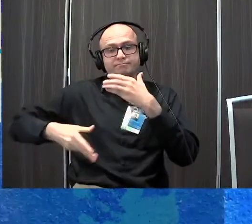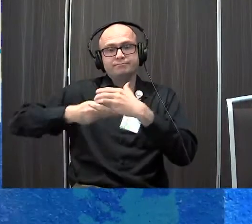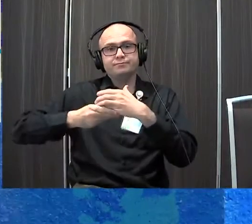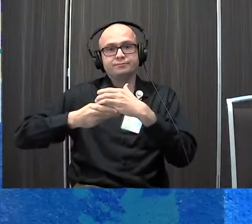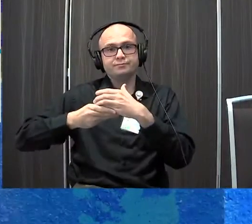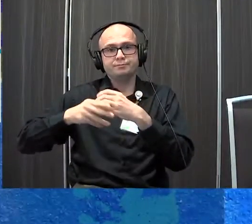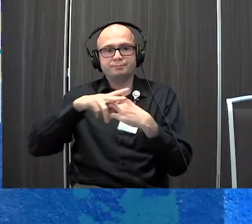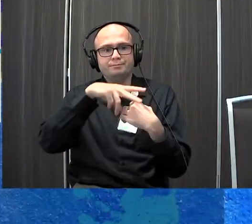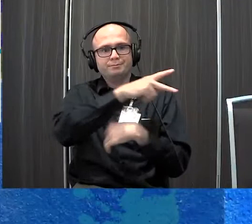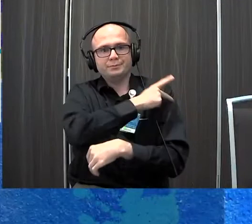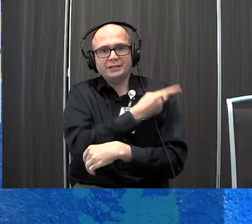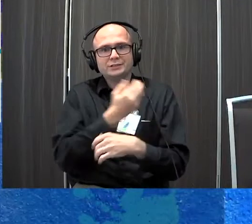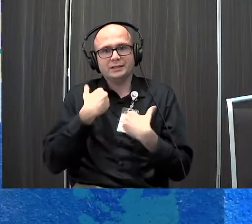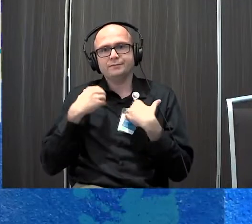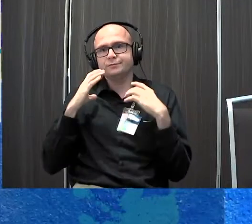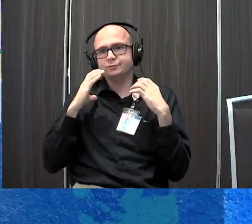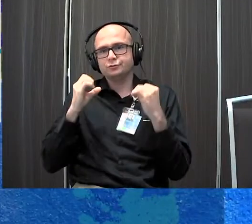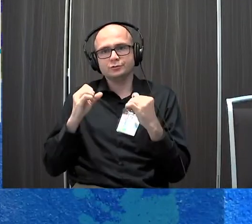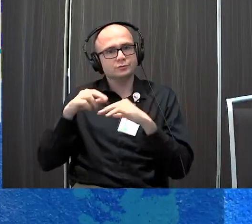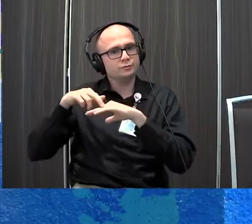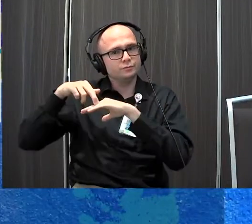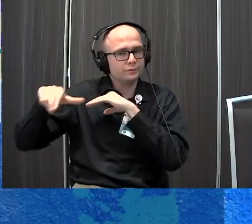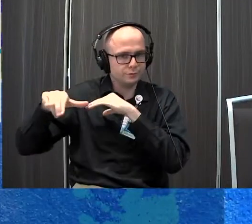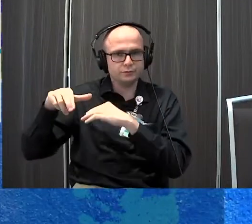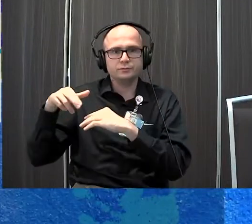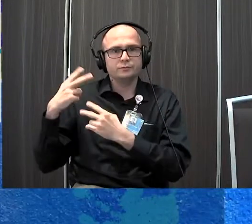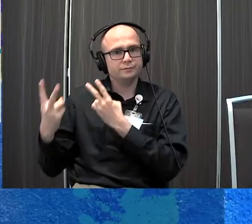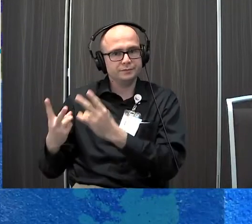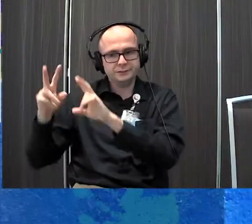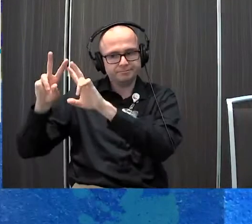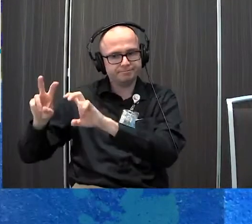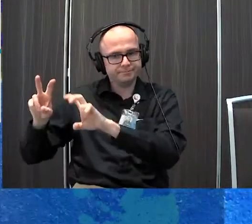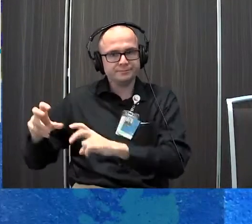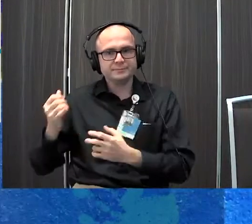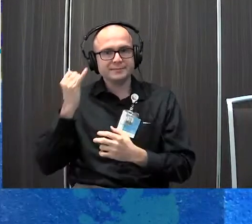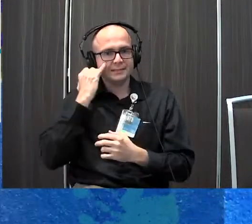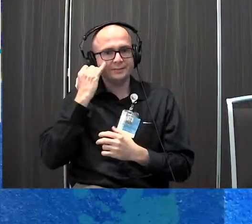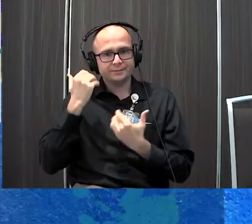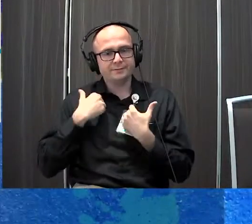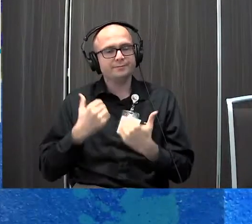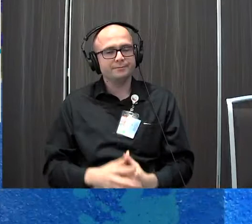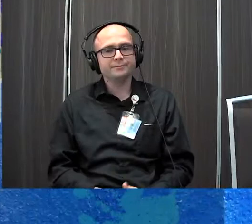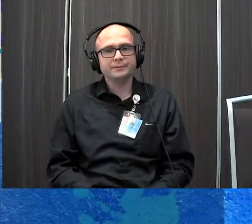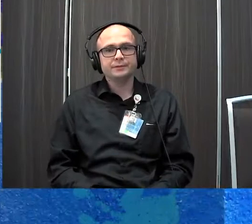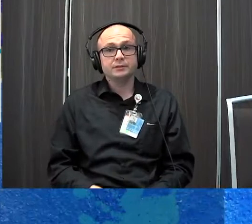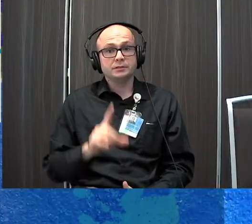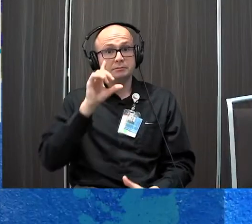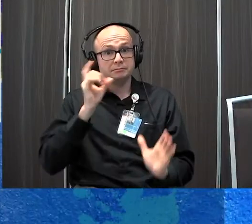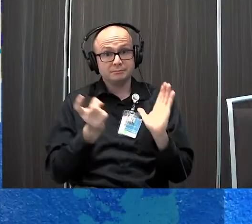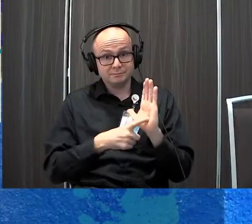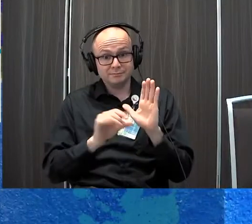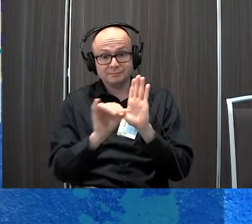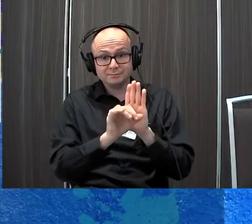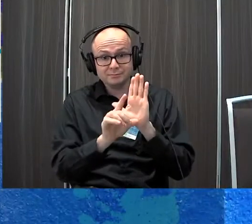CHARGE should always be referred to the penicillin allergy testing service if there is a penicillin allergy identified, because then